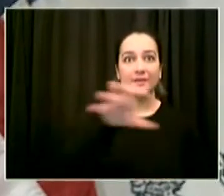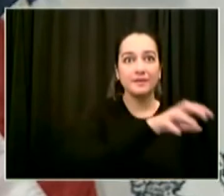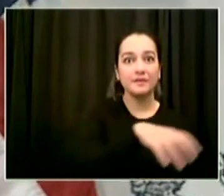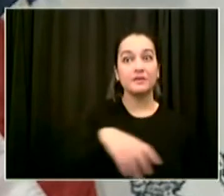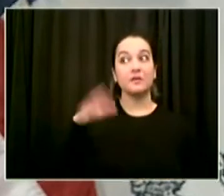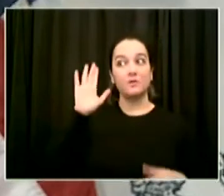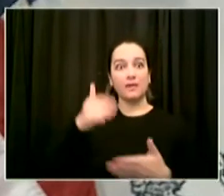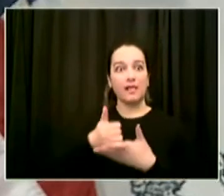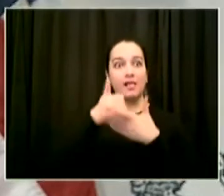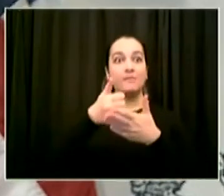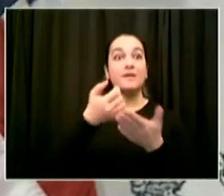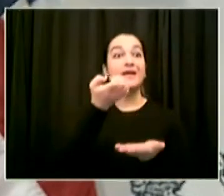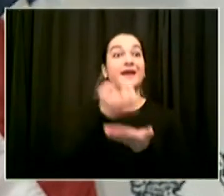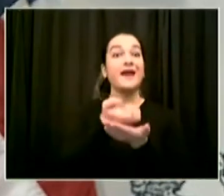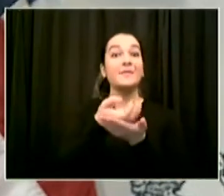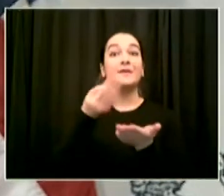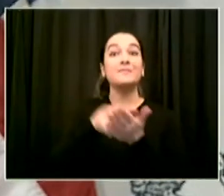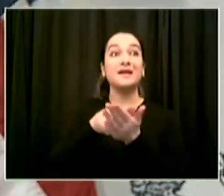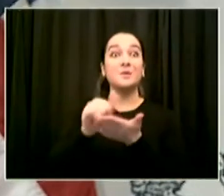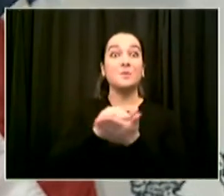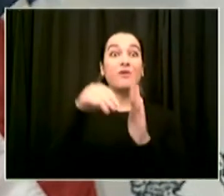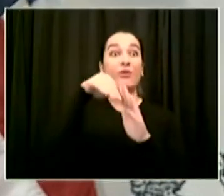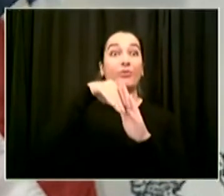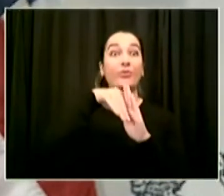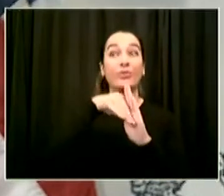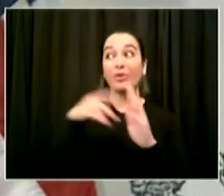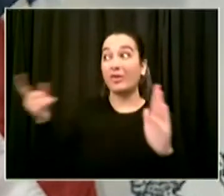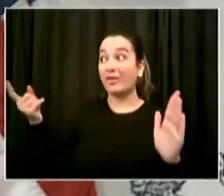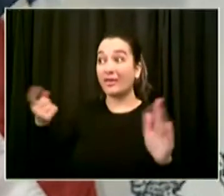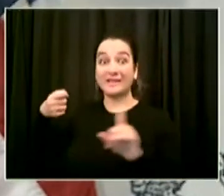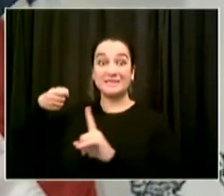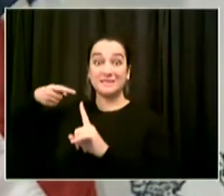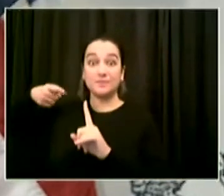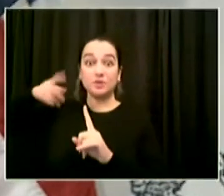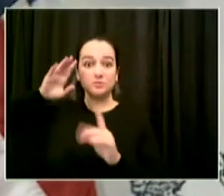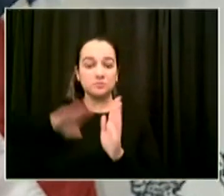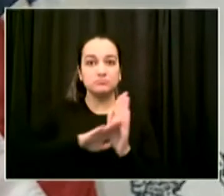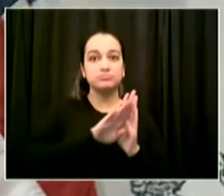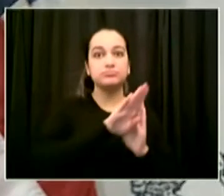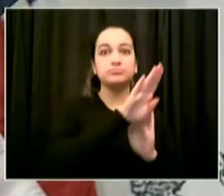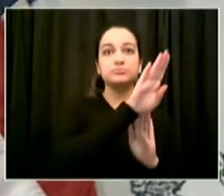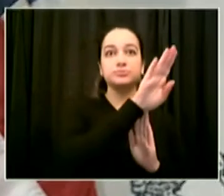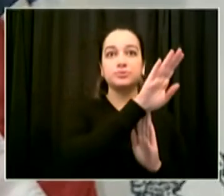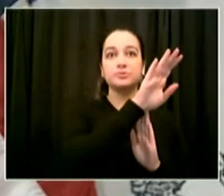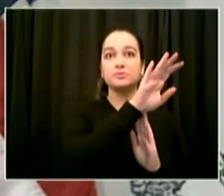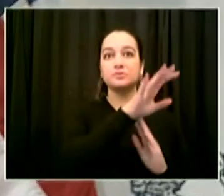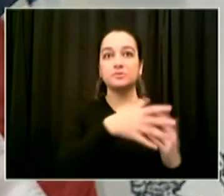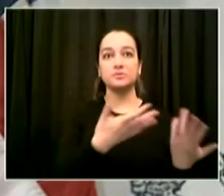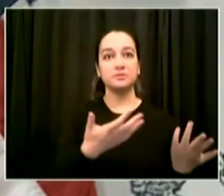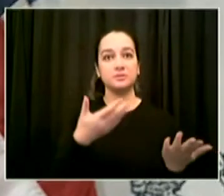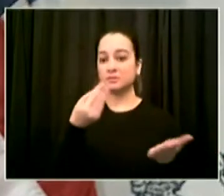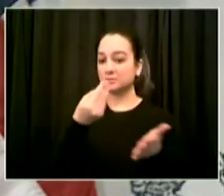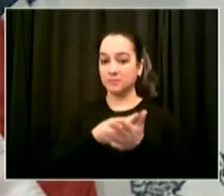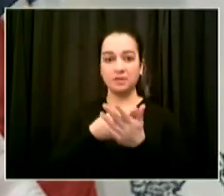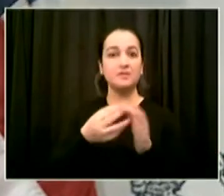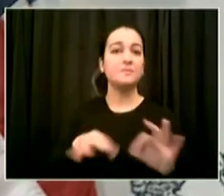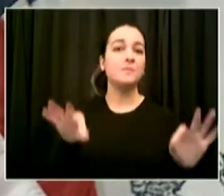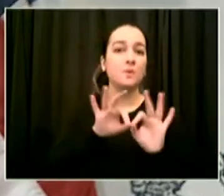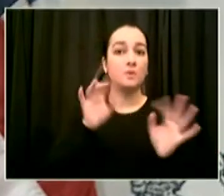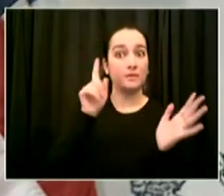can close our budget gaps, provide services, protect our workforce. That's how you recover. If